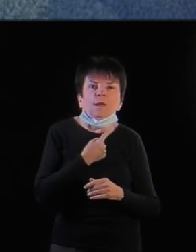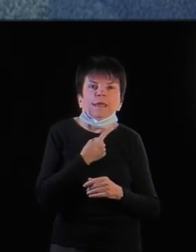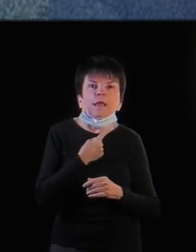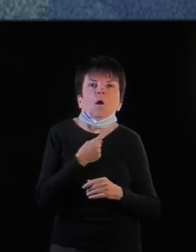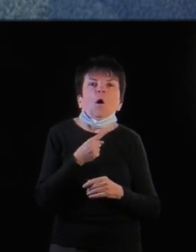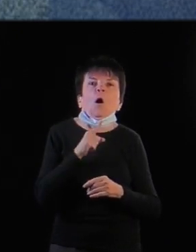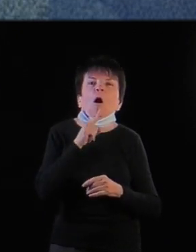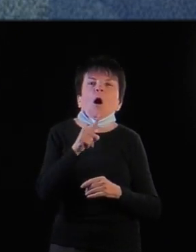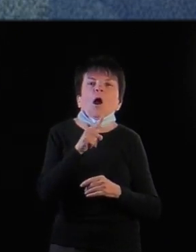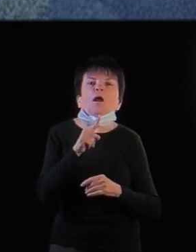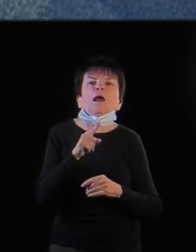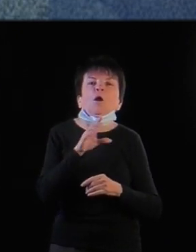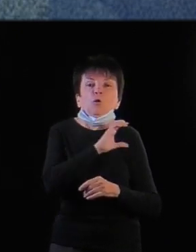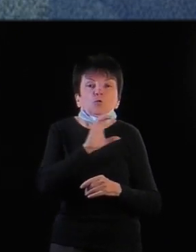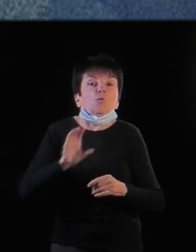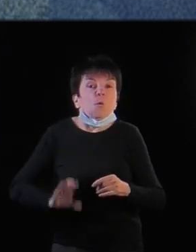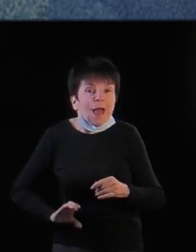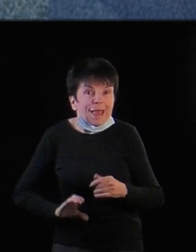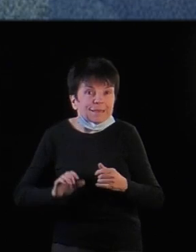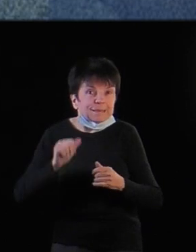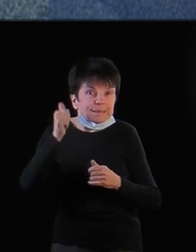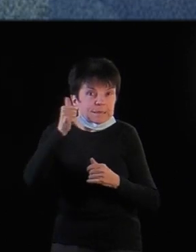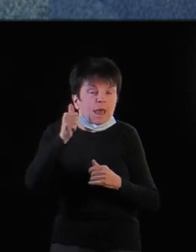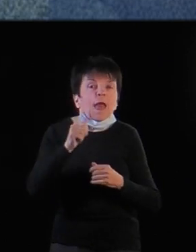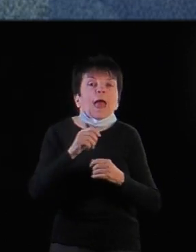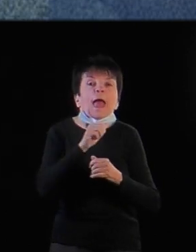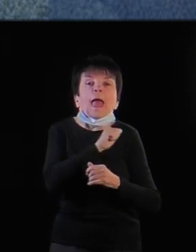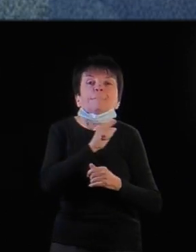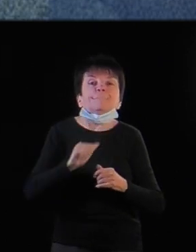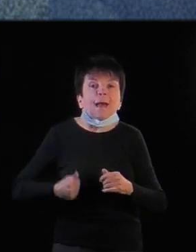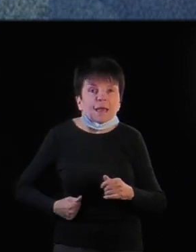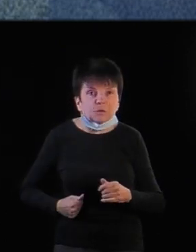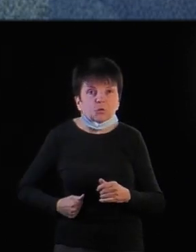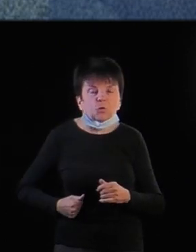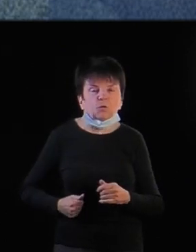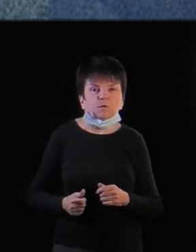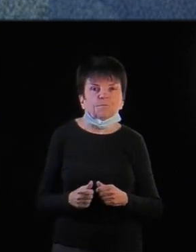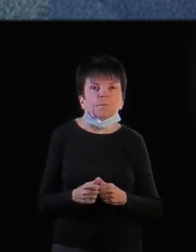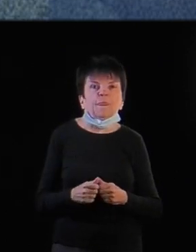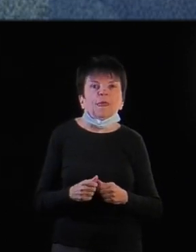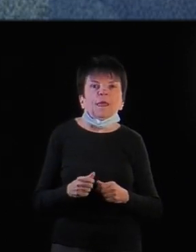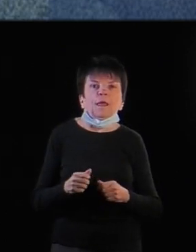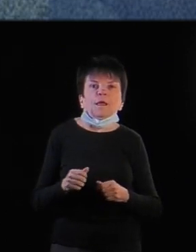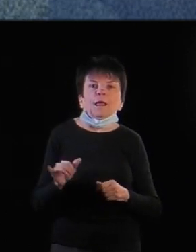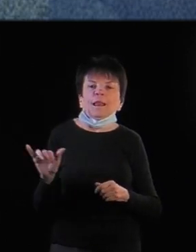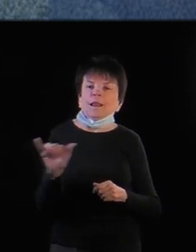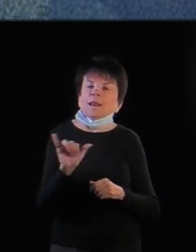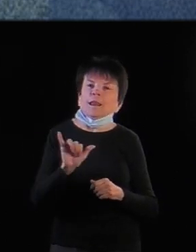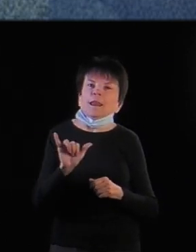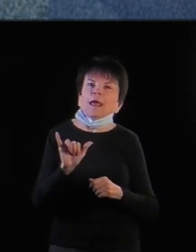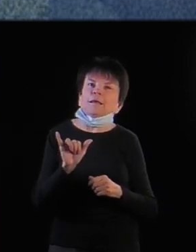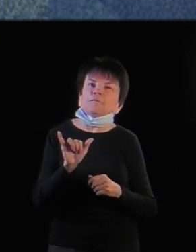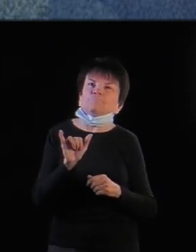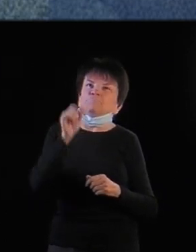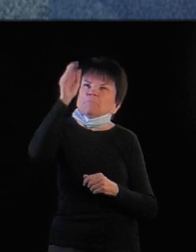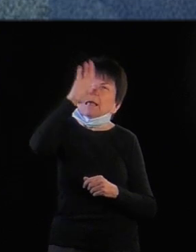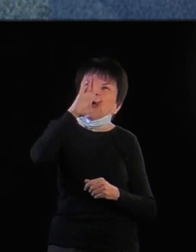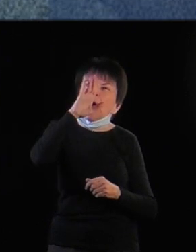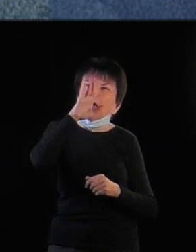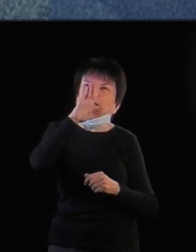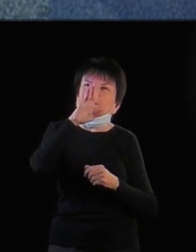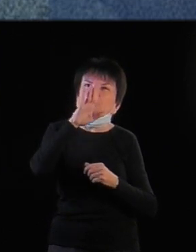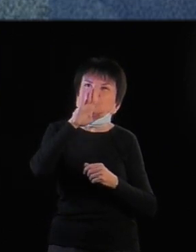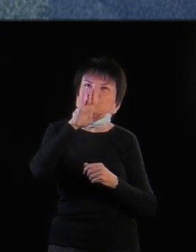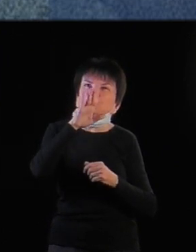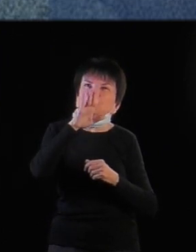Christ's ambassadors." Everybody say ambassador. "As though God were making his appeal